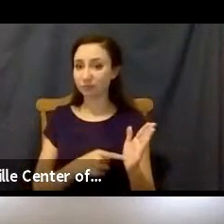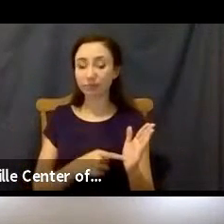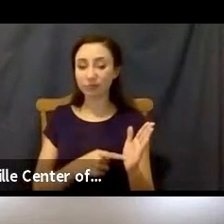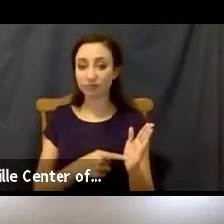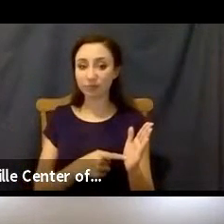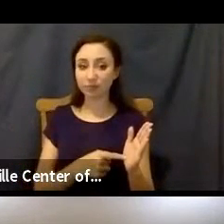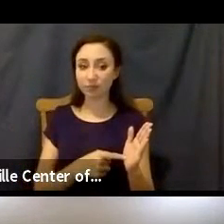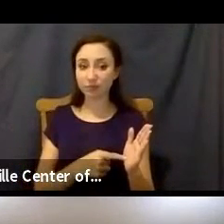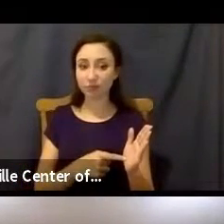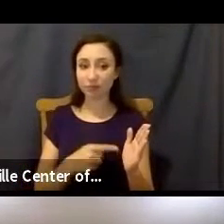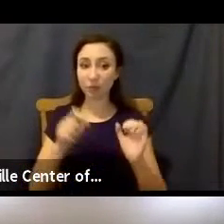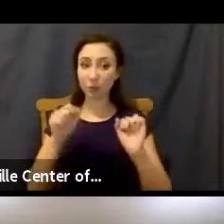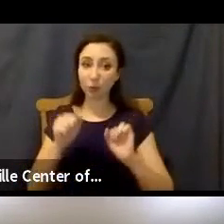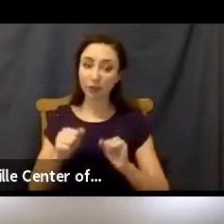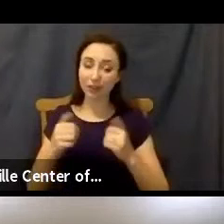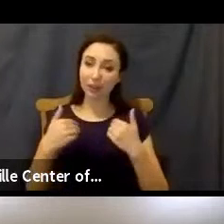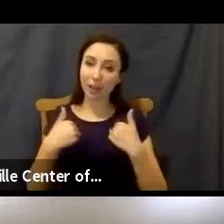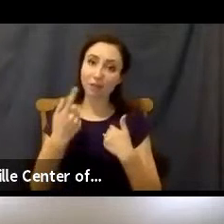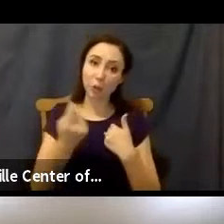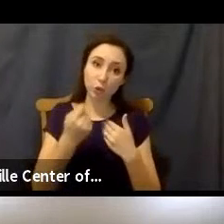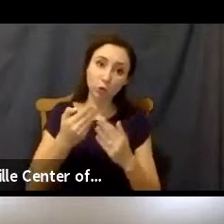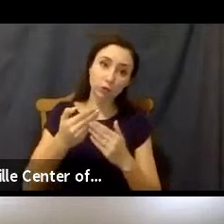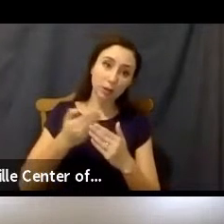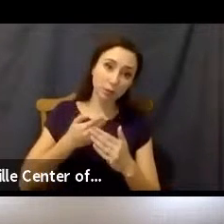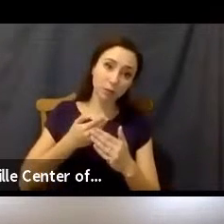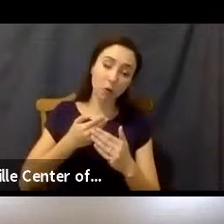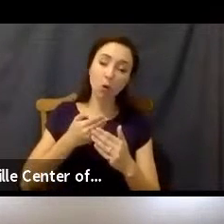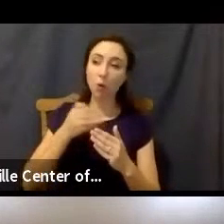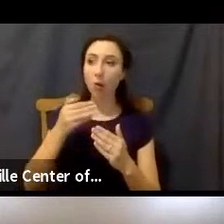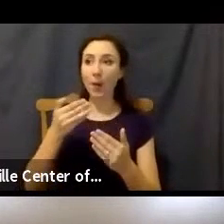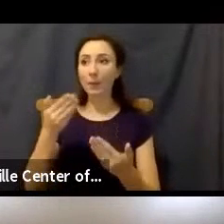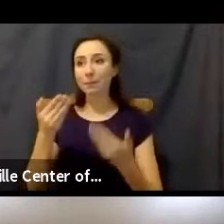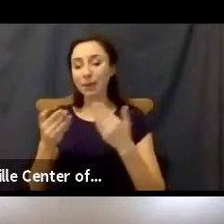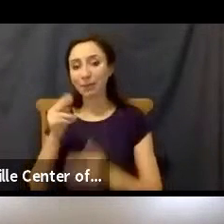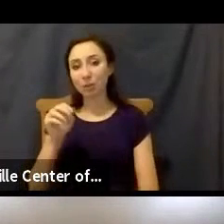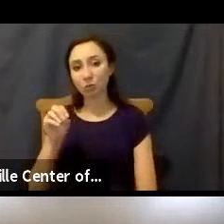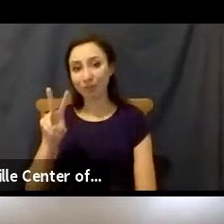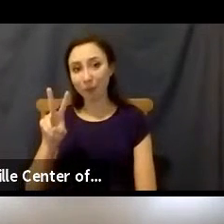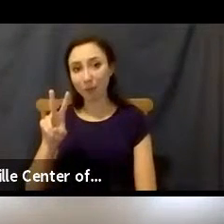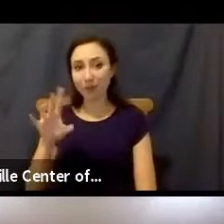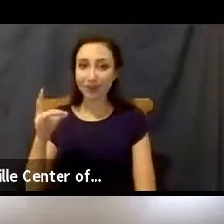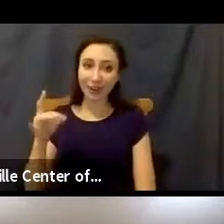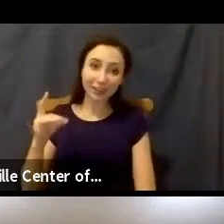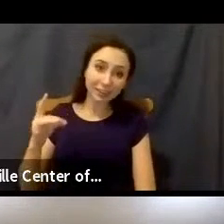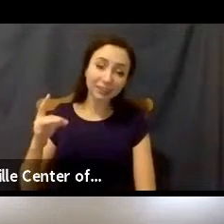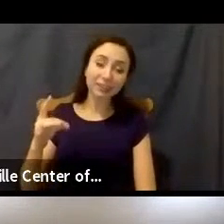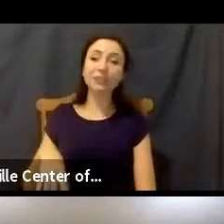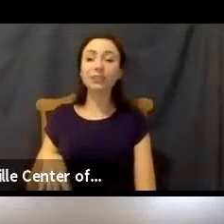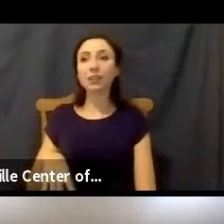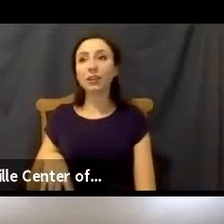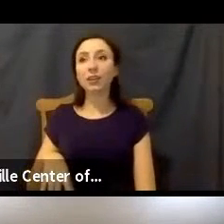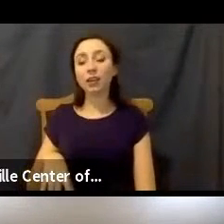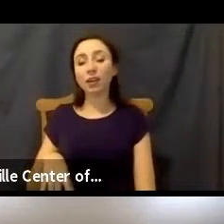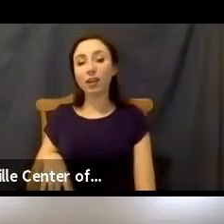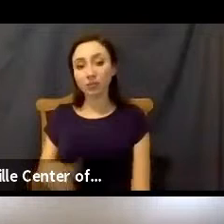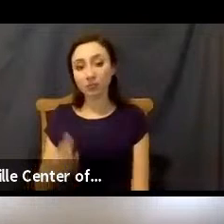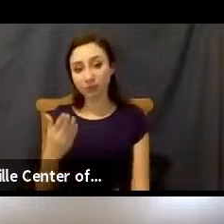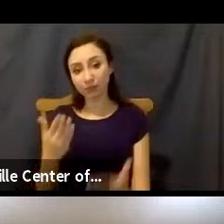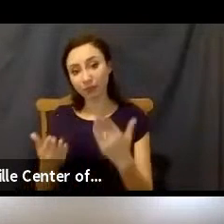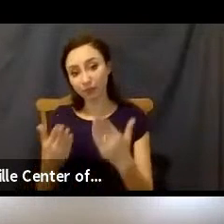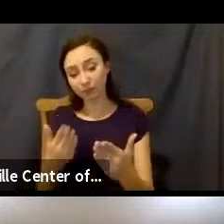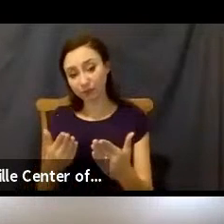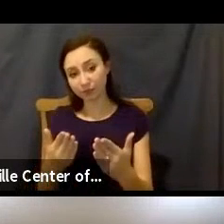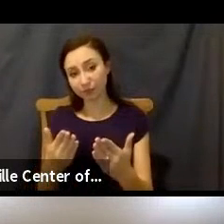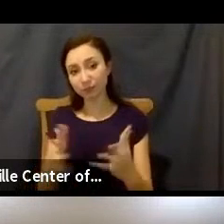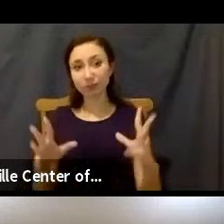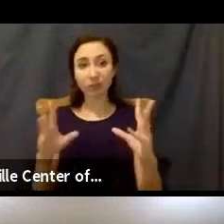Moving it to the Tuesday before, thinking about doing November 18th, or maybe doing a